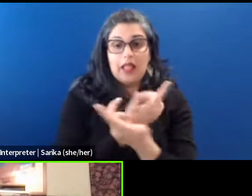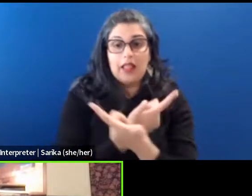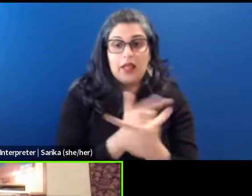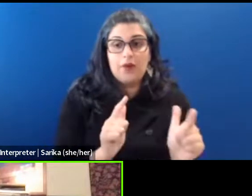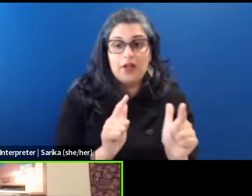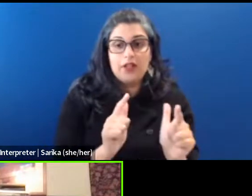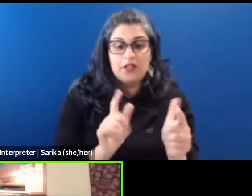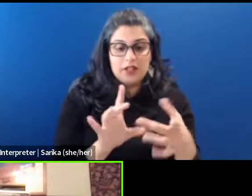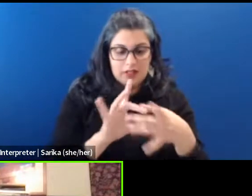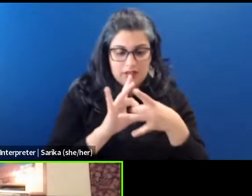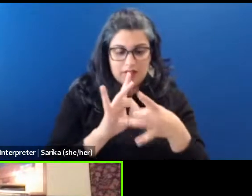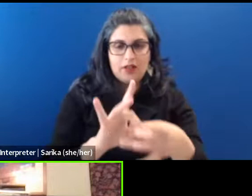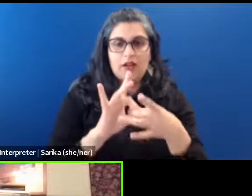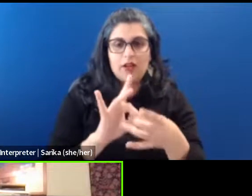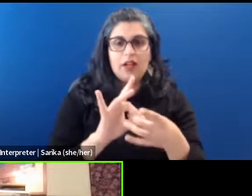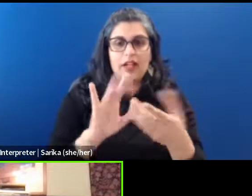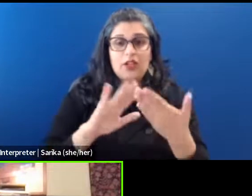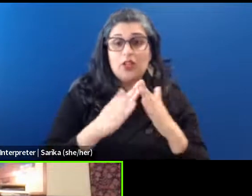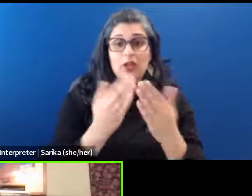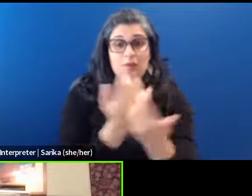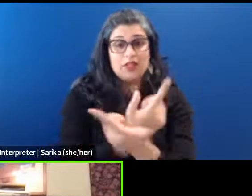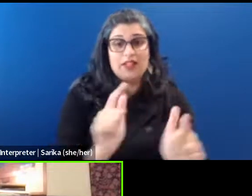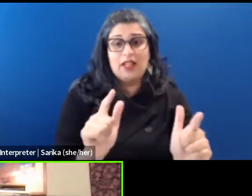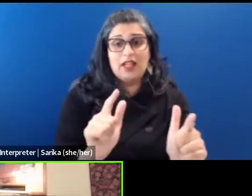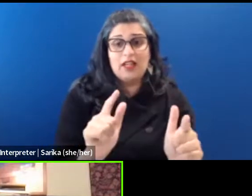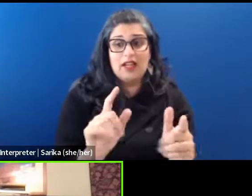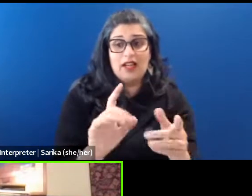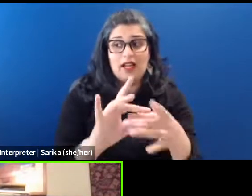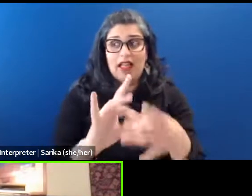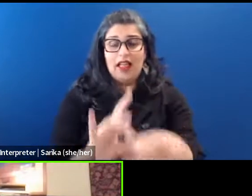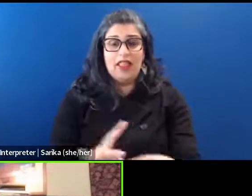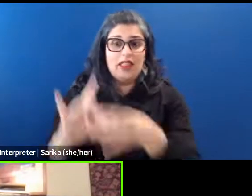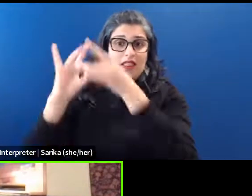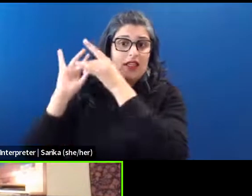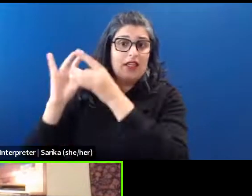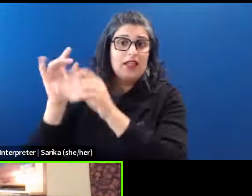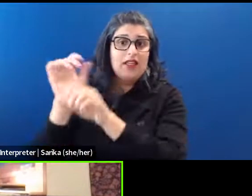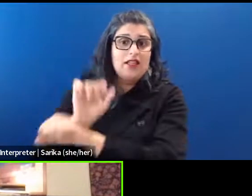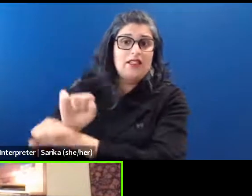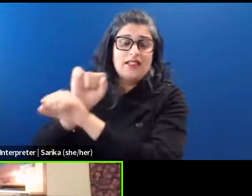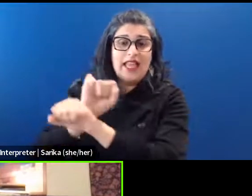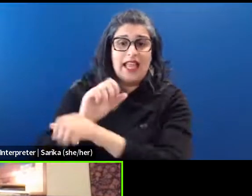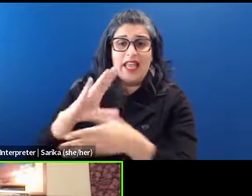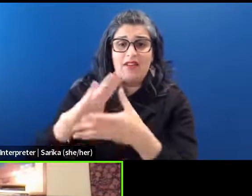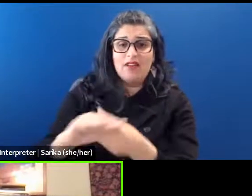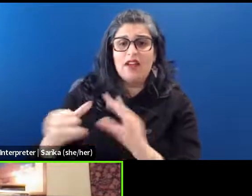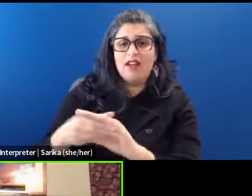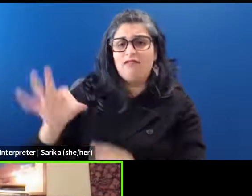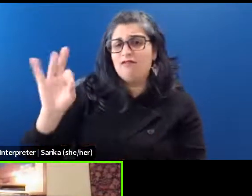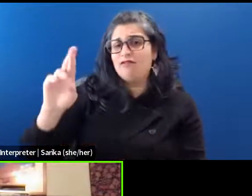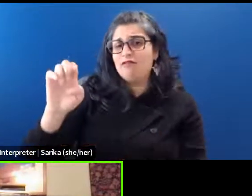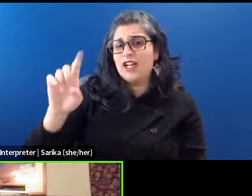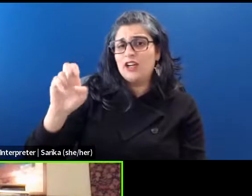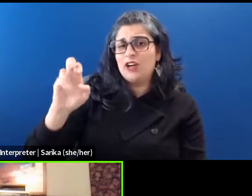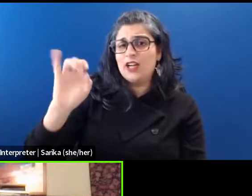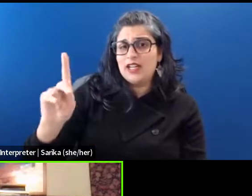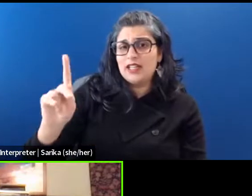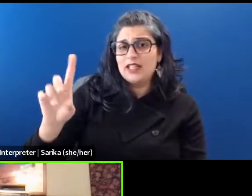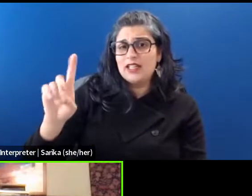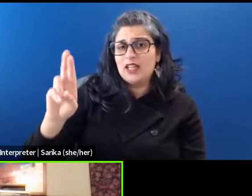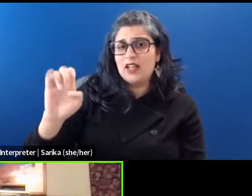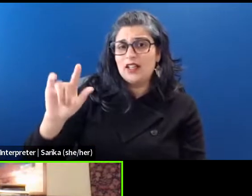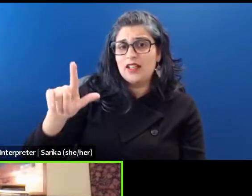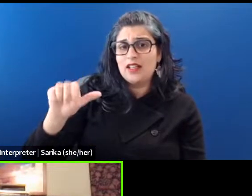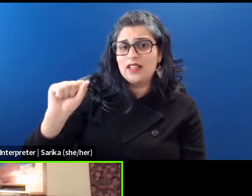inextricable from my community's liberation in the slave narratives, right? Like Frederick Douglass's slave narratives. And